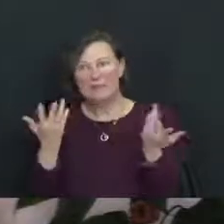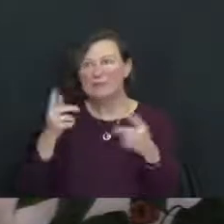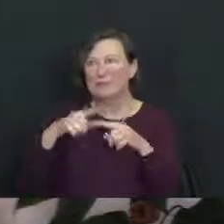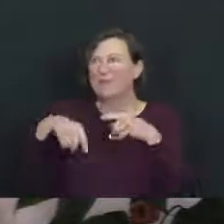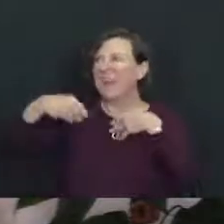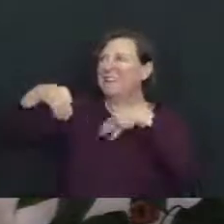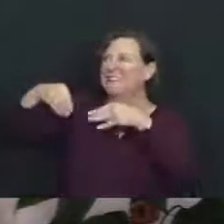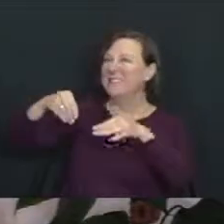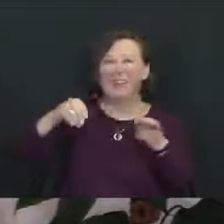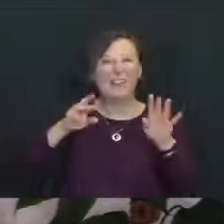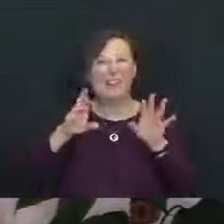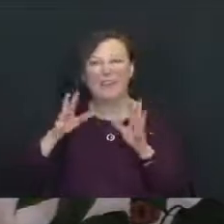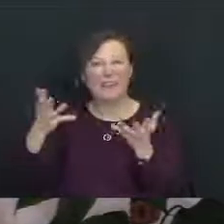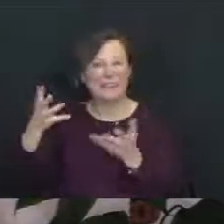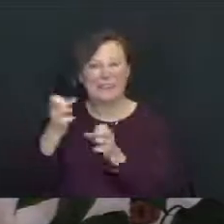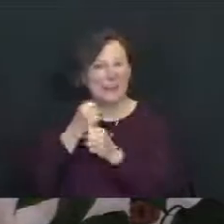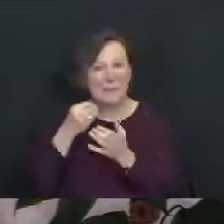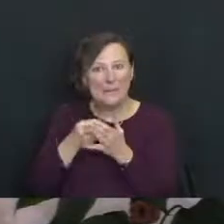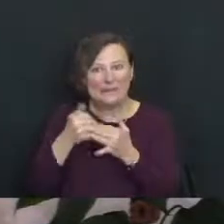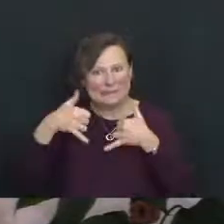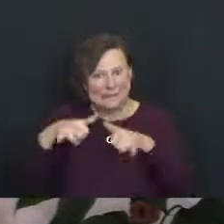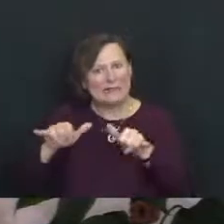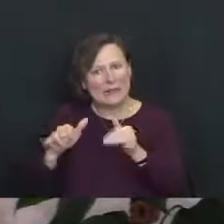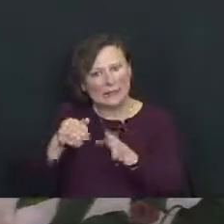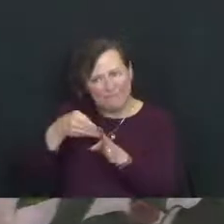well compensated.